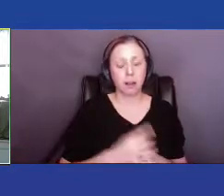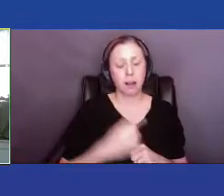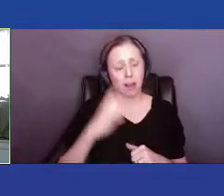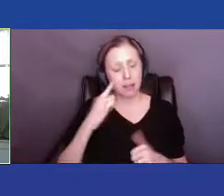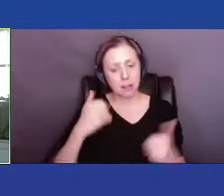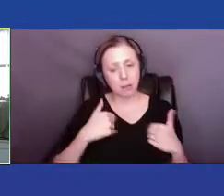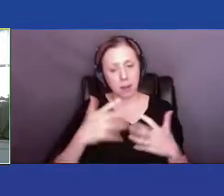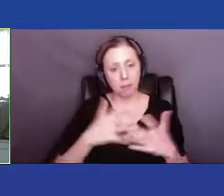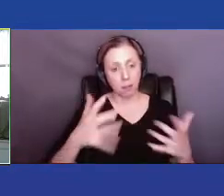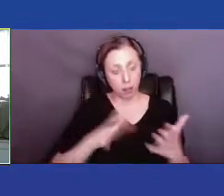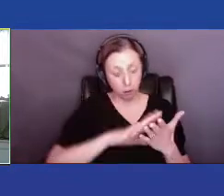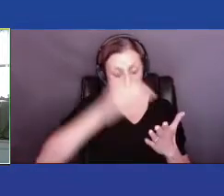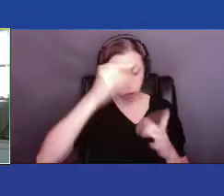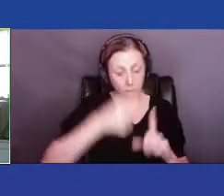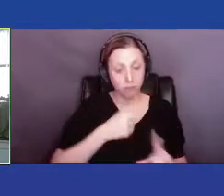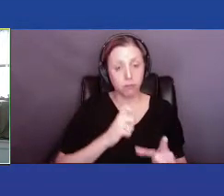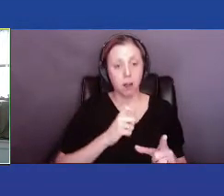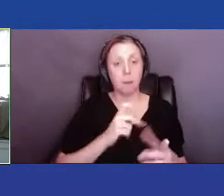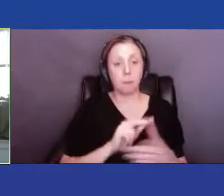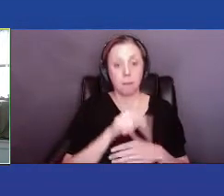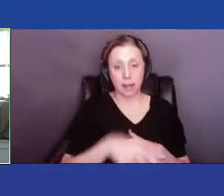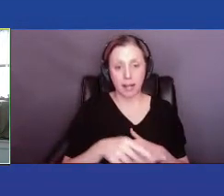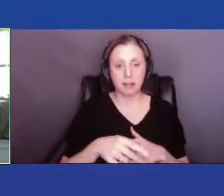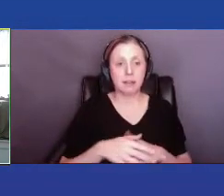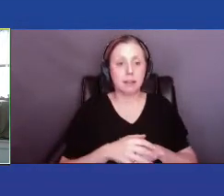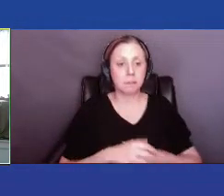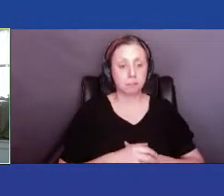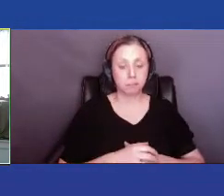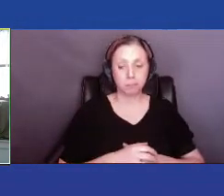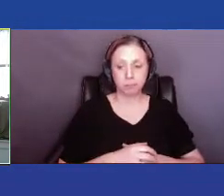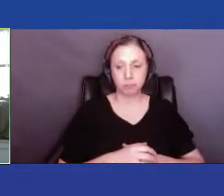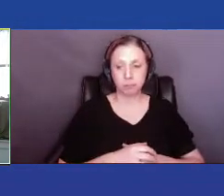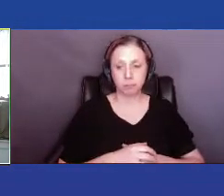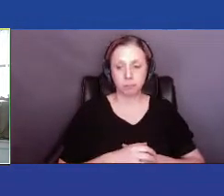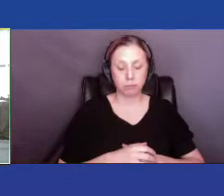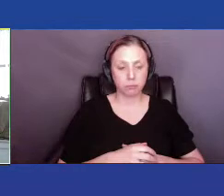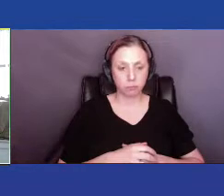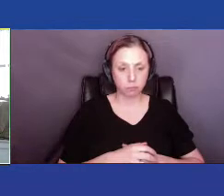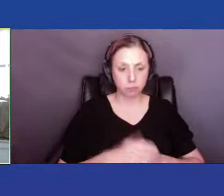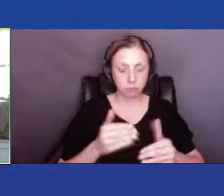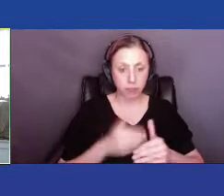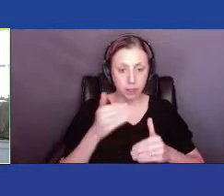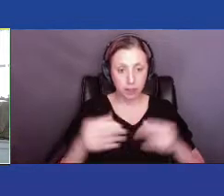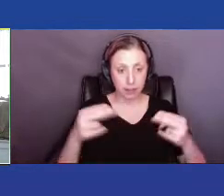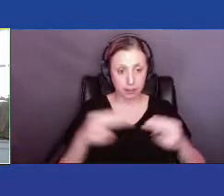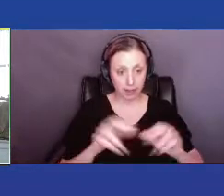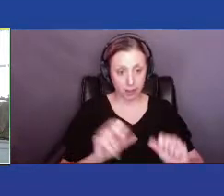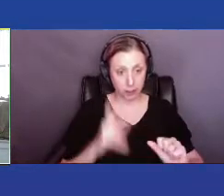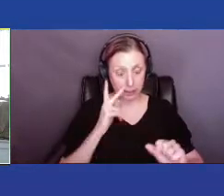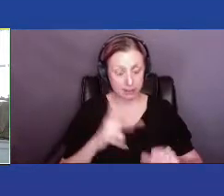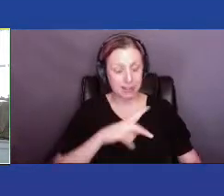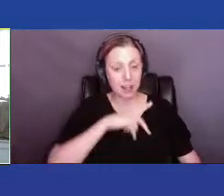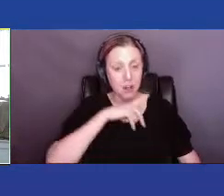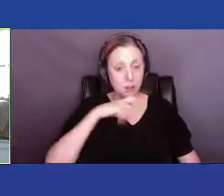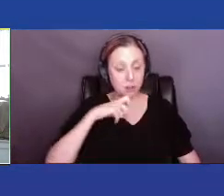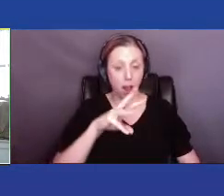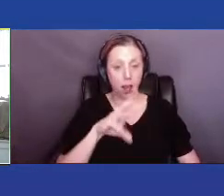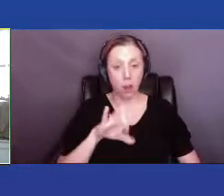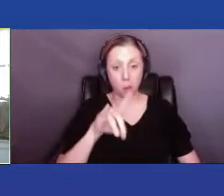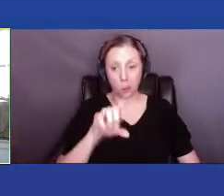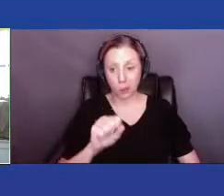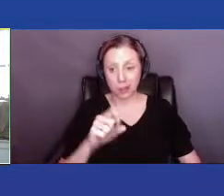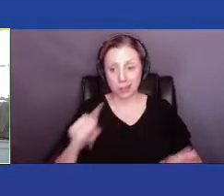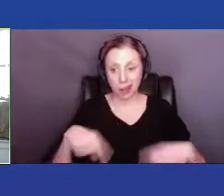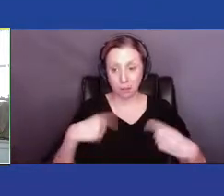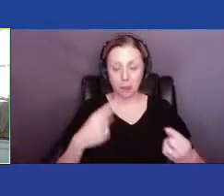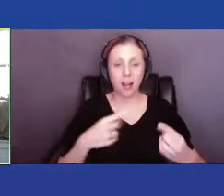to learn from these plants. We can go to the next slide. In this next slide, you see some dried weeds that I